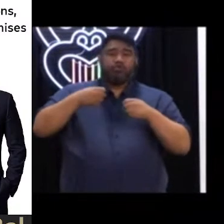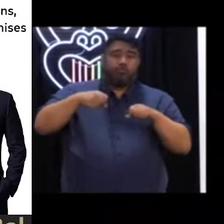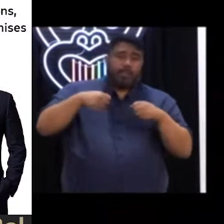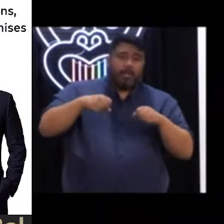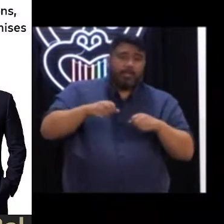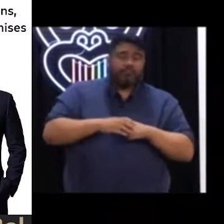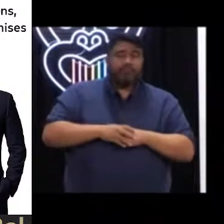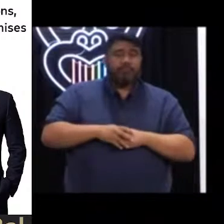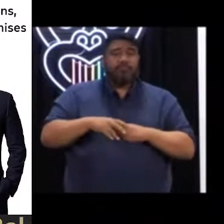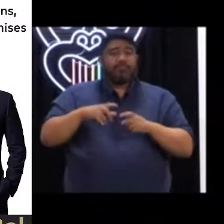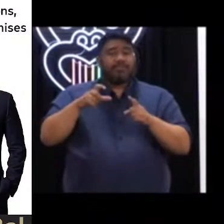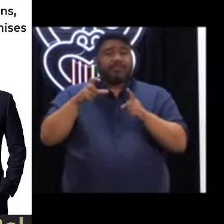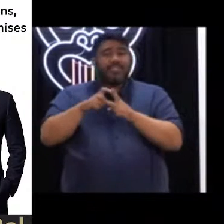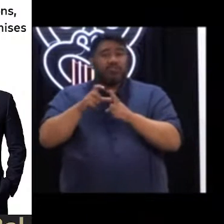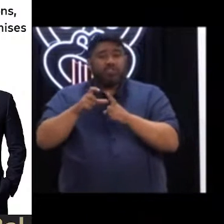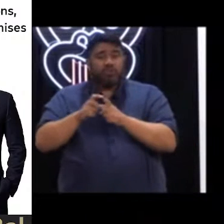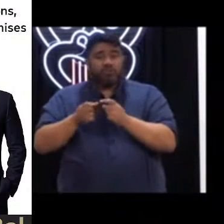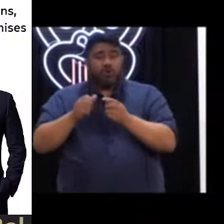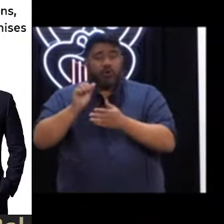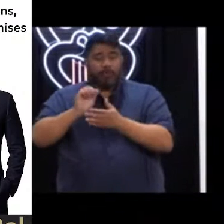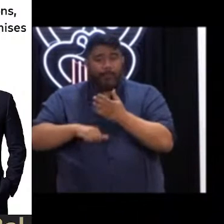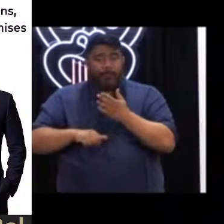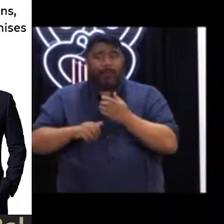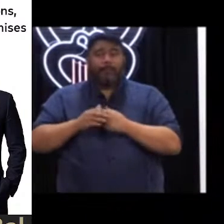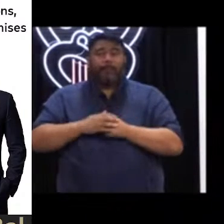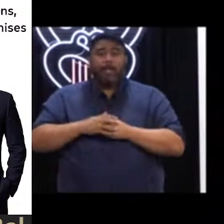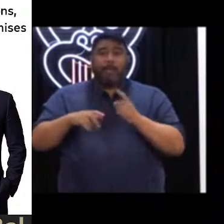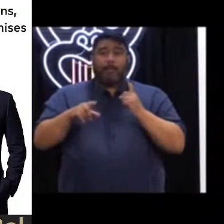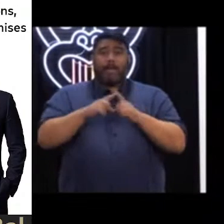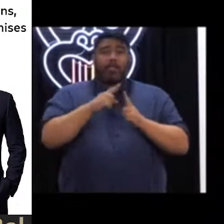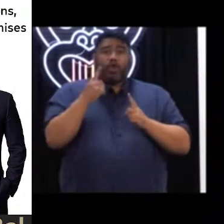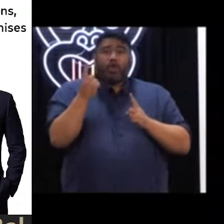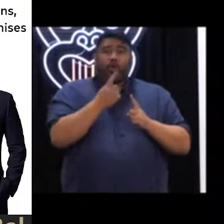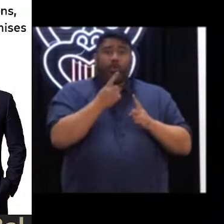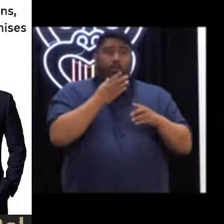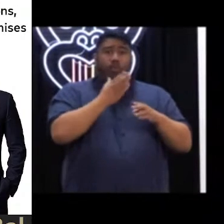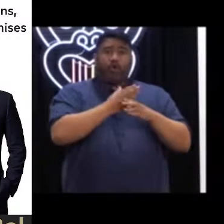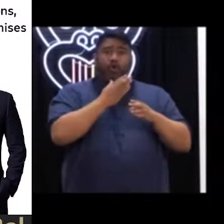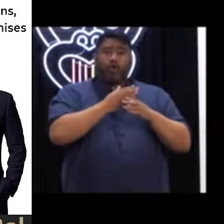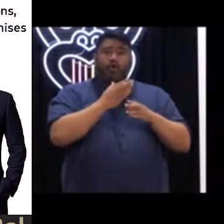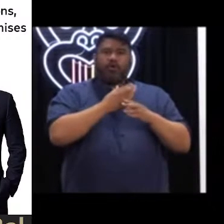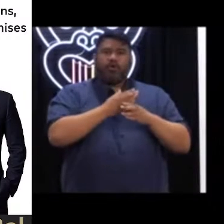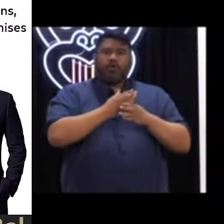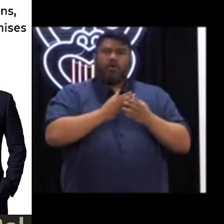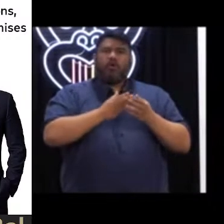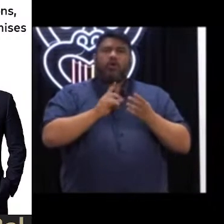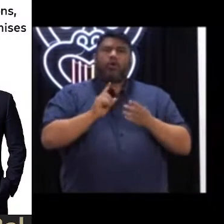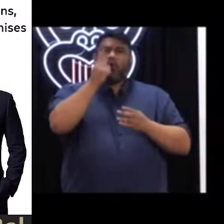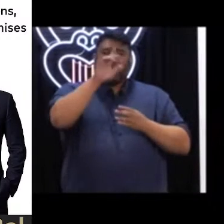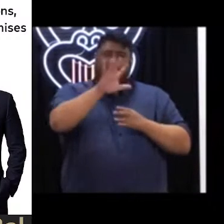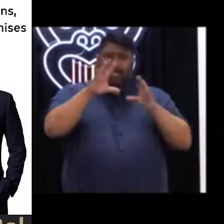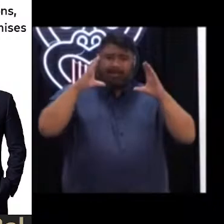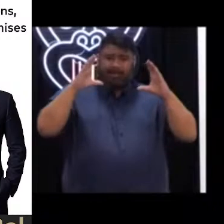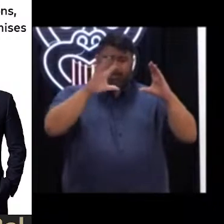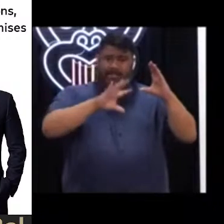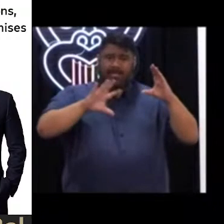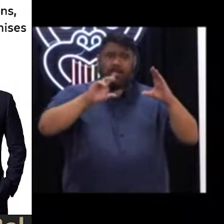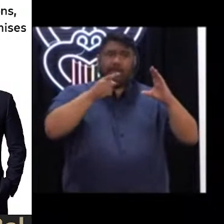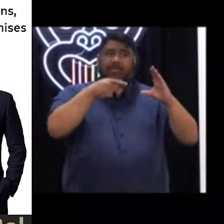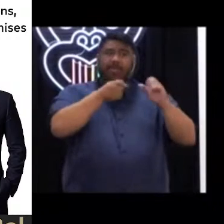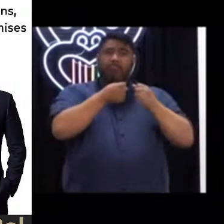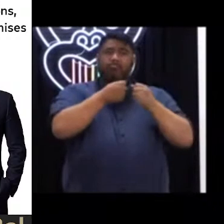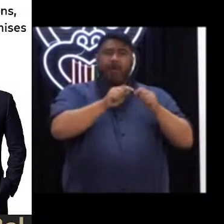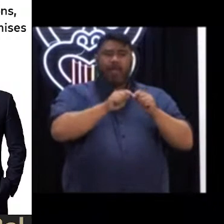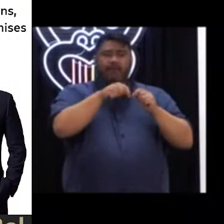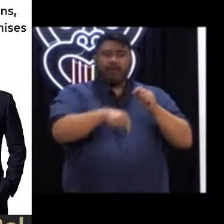Those who are permitted to cross the Auckland Alert Level boundaries are also required, of course, to provide proof of a test within the last 7 days.